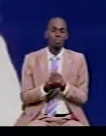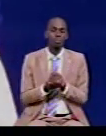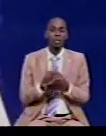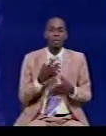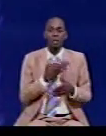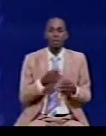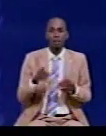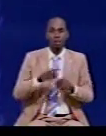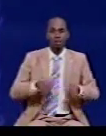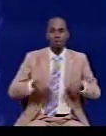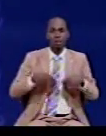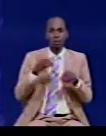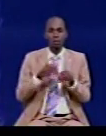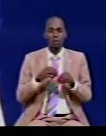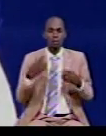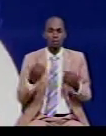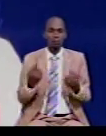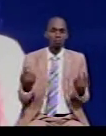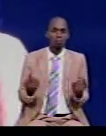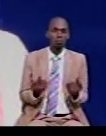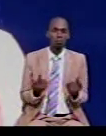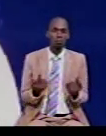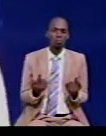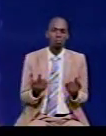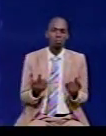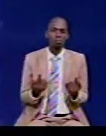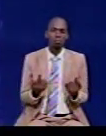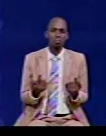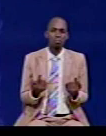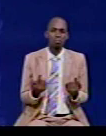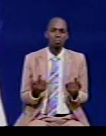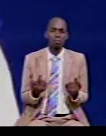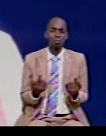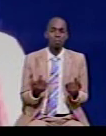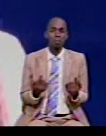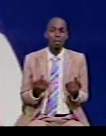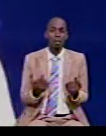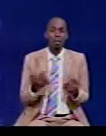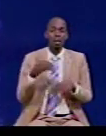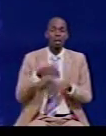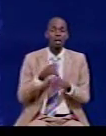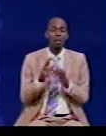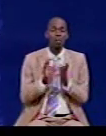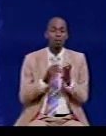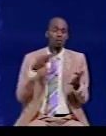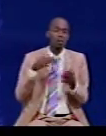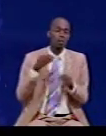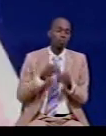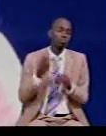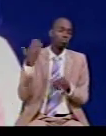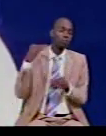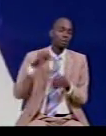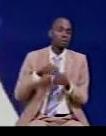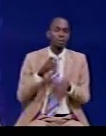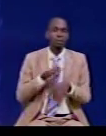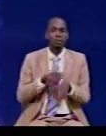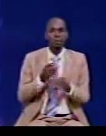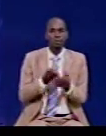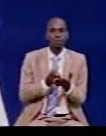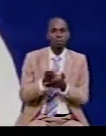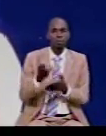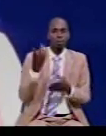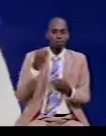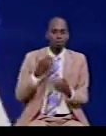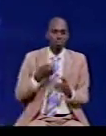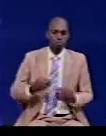At the Bible studies back in the day, the truth was imparted in pure bay. The truth that was rejected